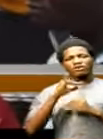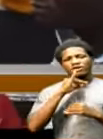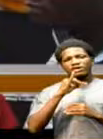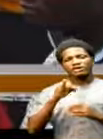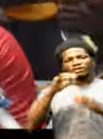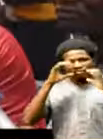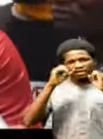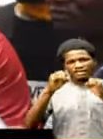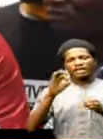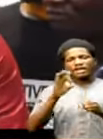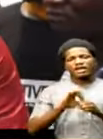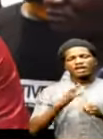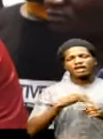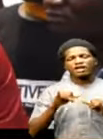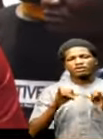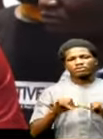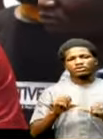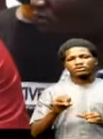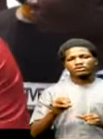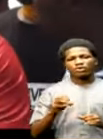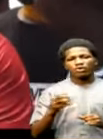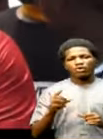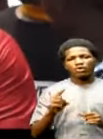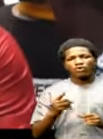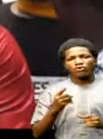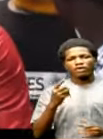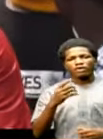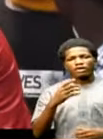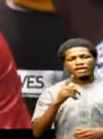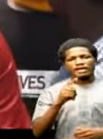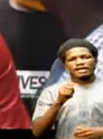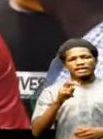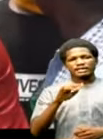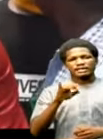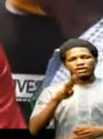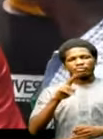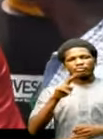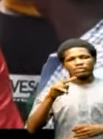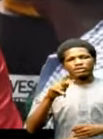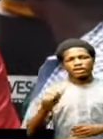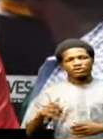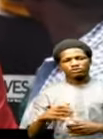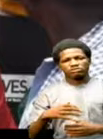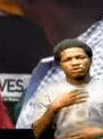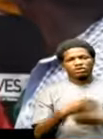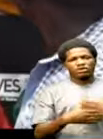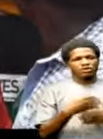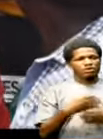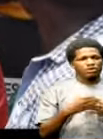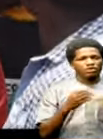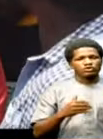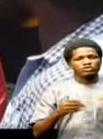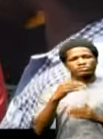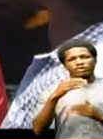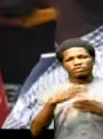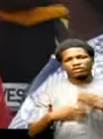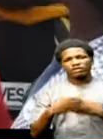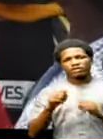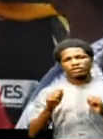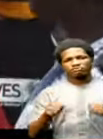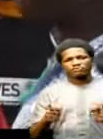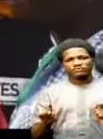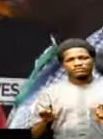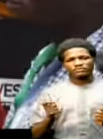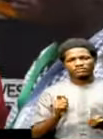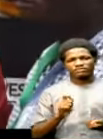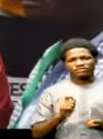he remains so. Only tribunals, appeal courts, Supreme Court can